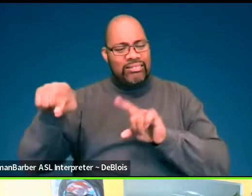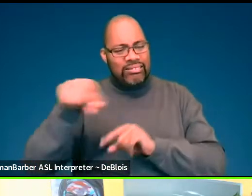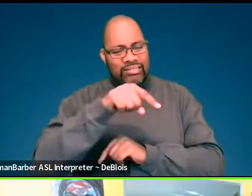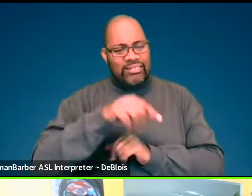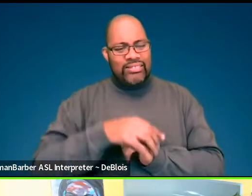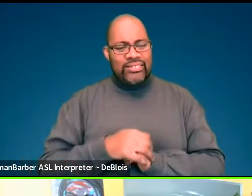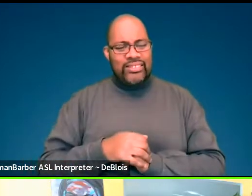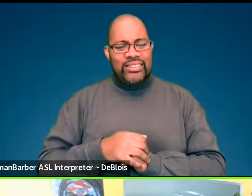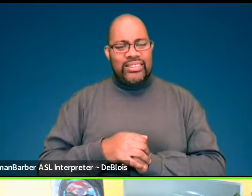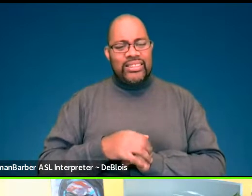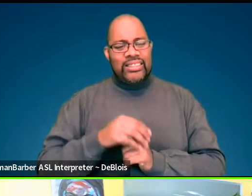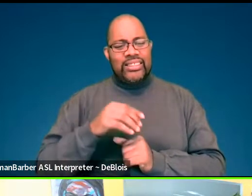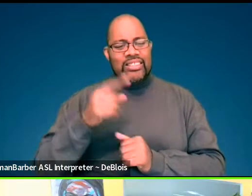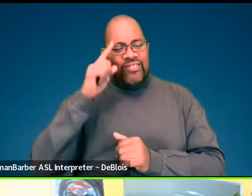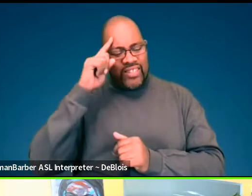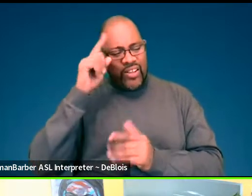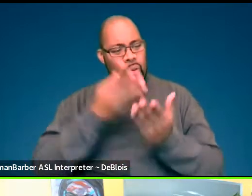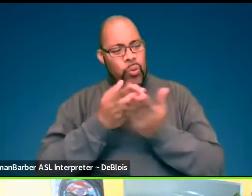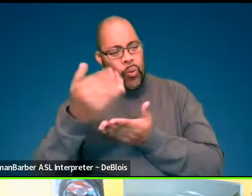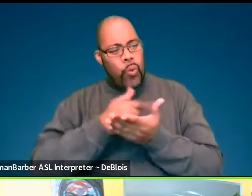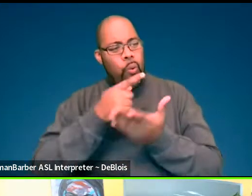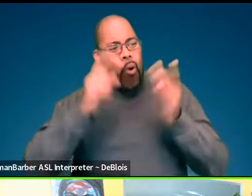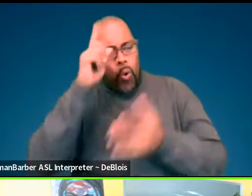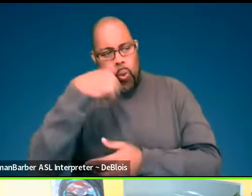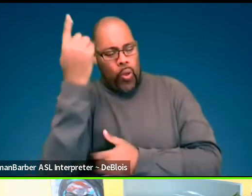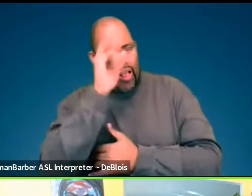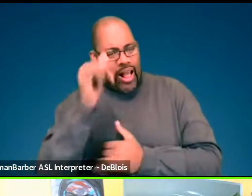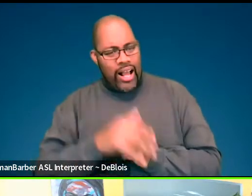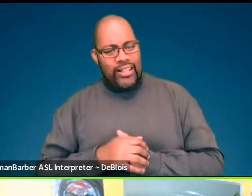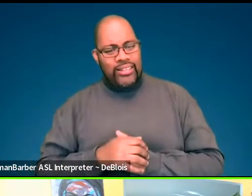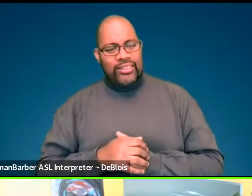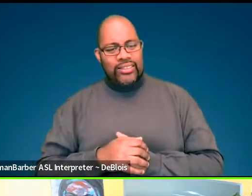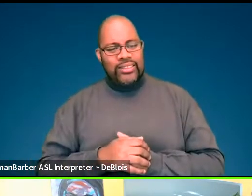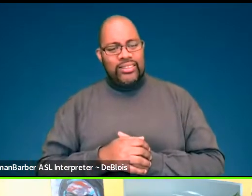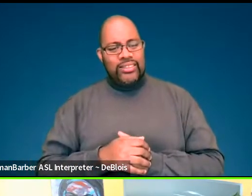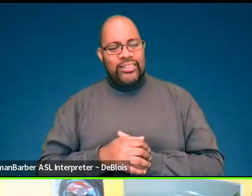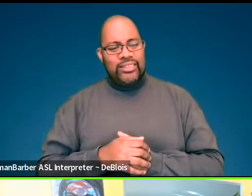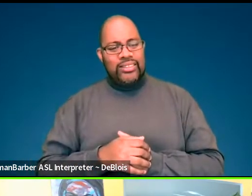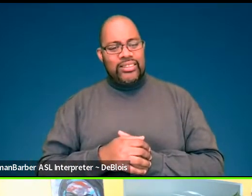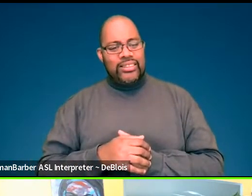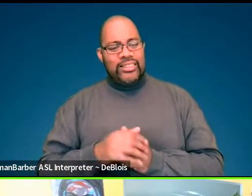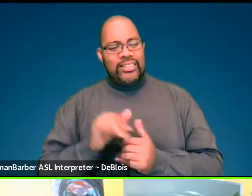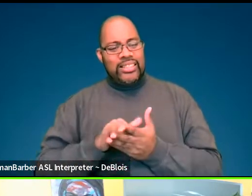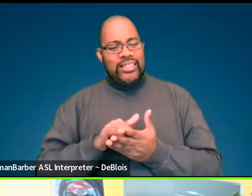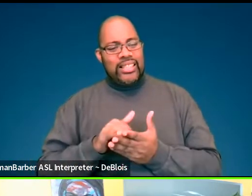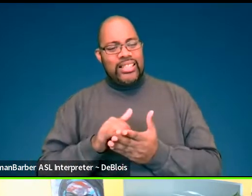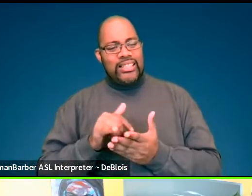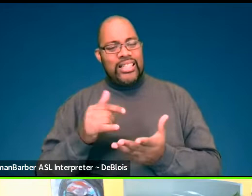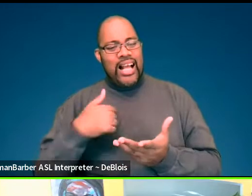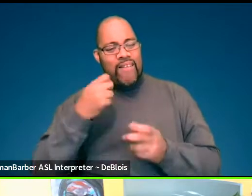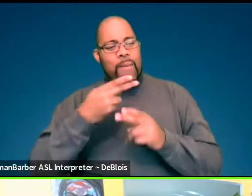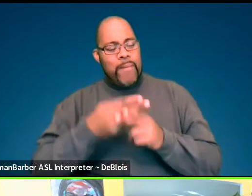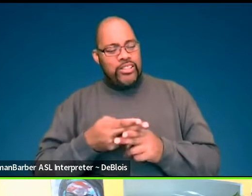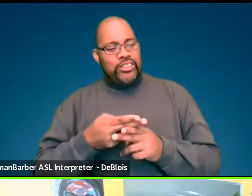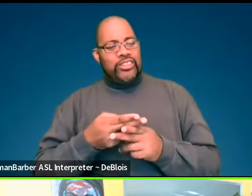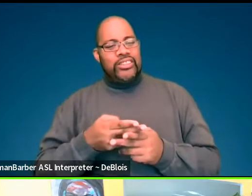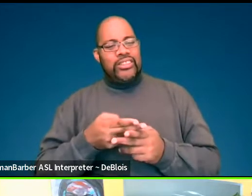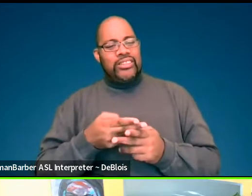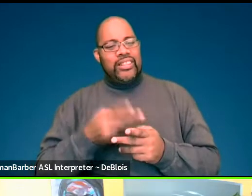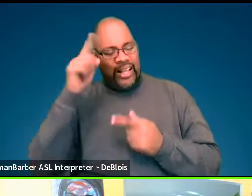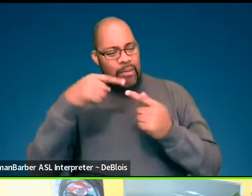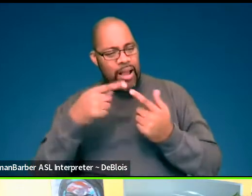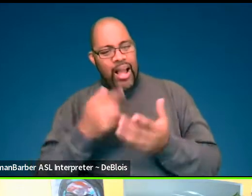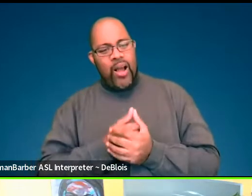the Smithsonian, really thinking through what it would look like. And Mo Dupuy as well, I'd be remiss if I didn't mention her, thinking